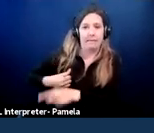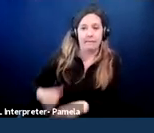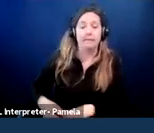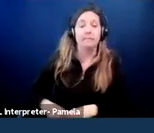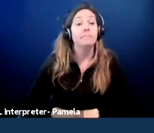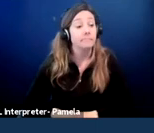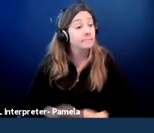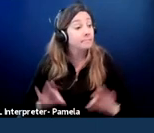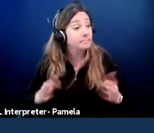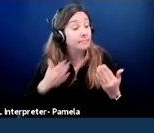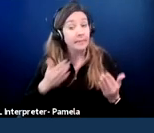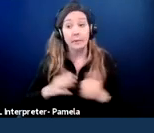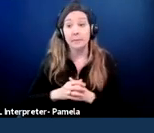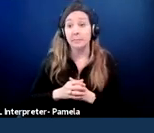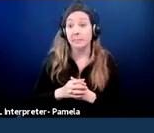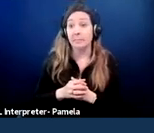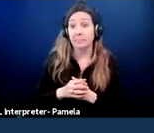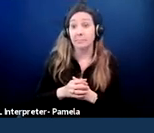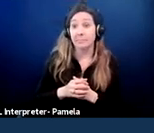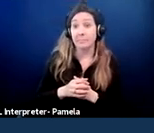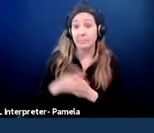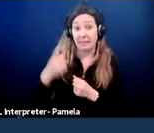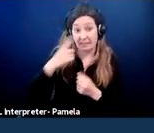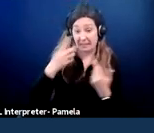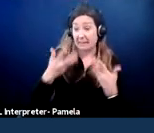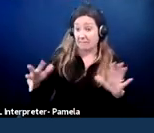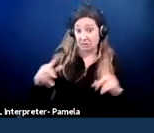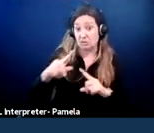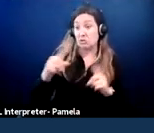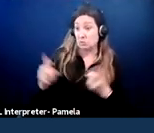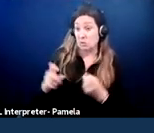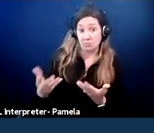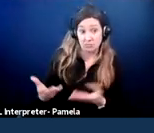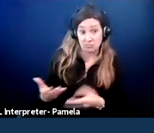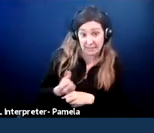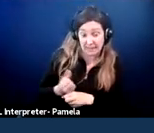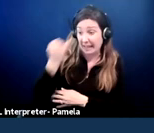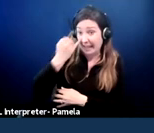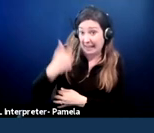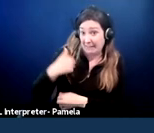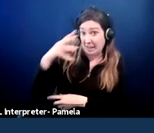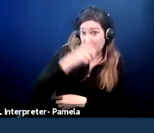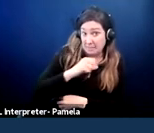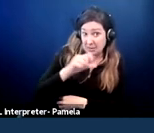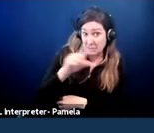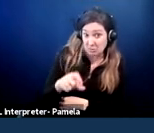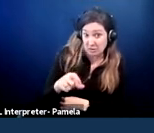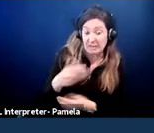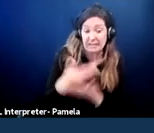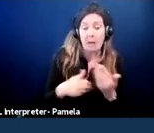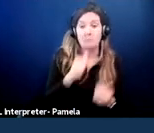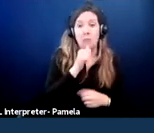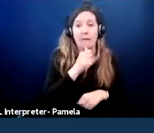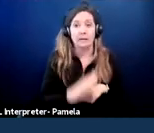Awesome, thanks. I believe I've circled back to all the questions we've received. If I have missed your question, I've got quite a few to me privately. So